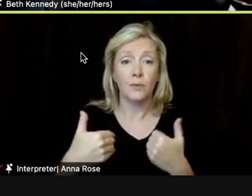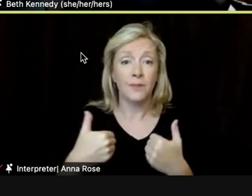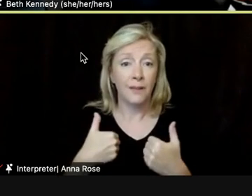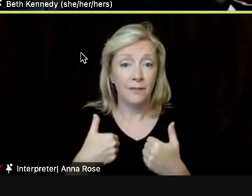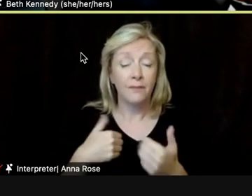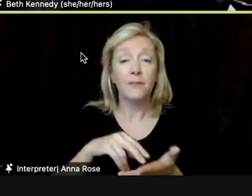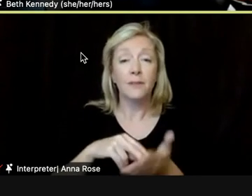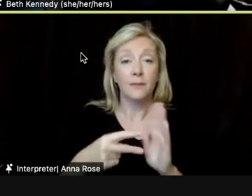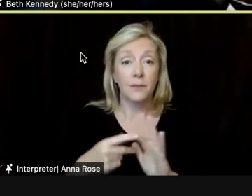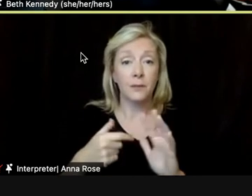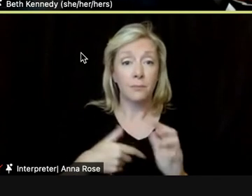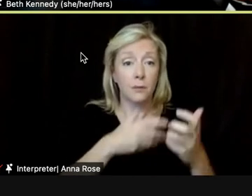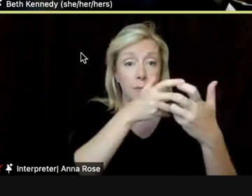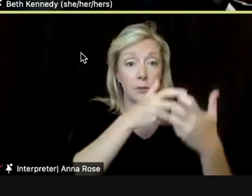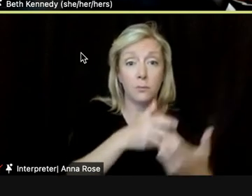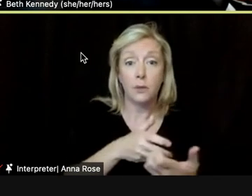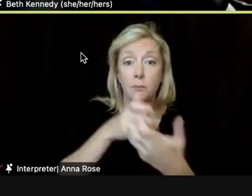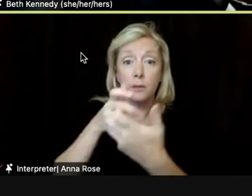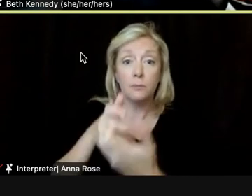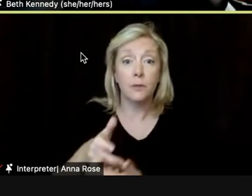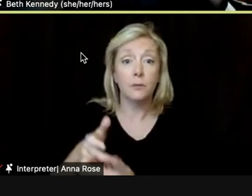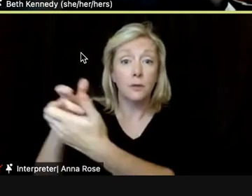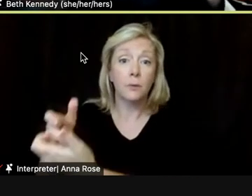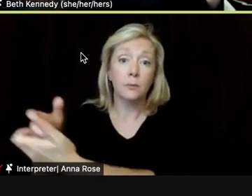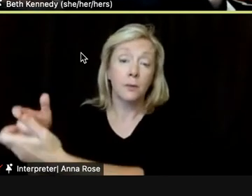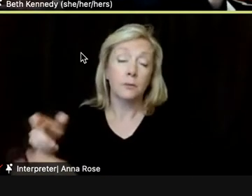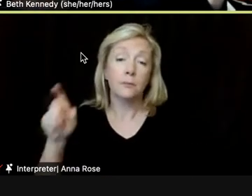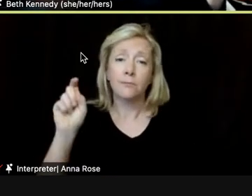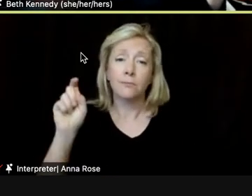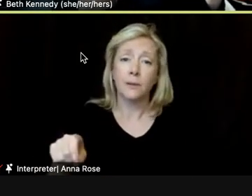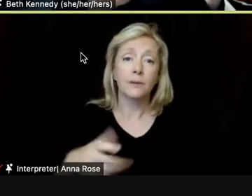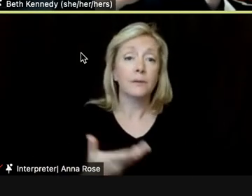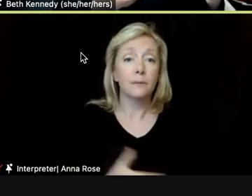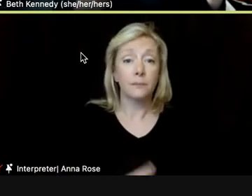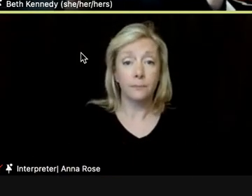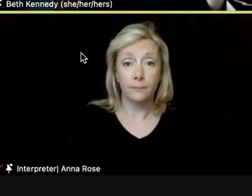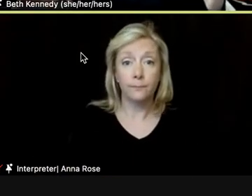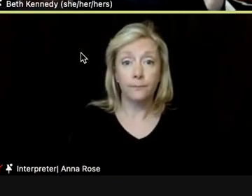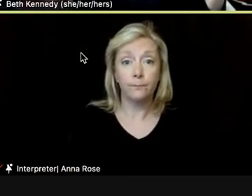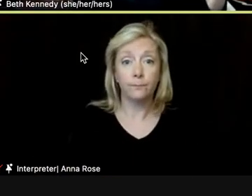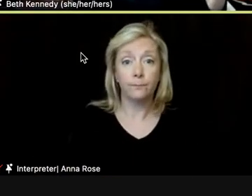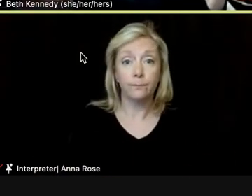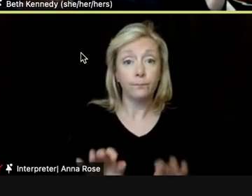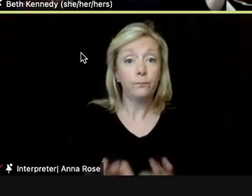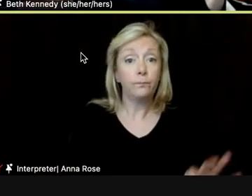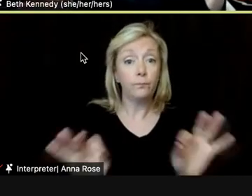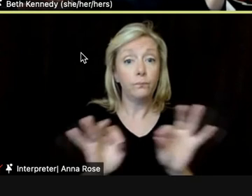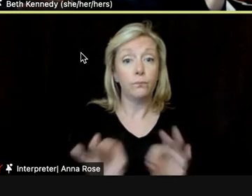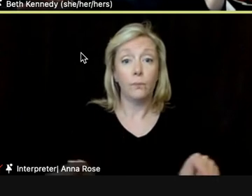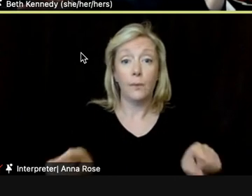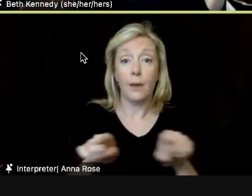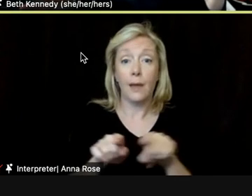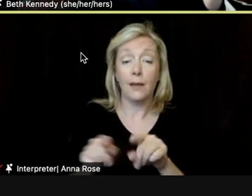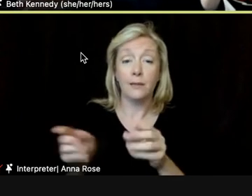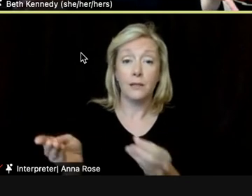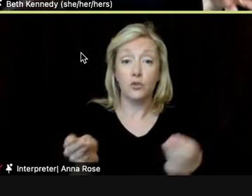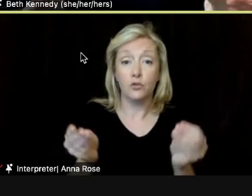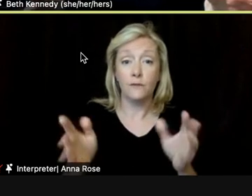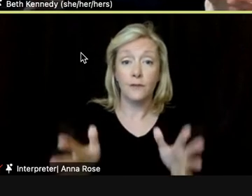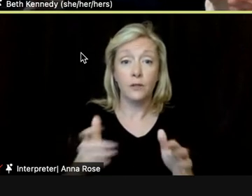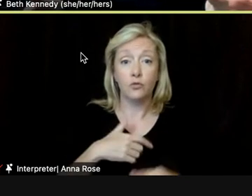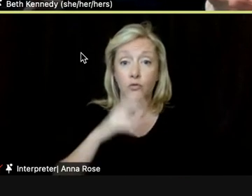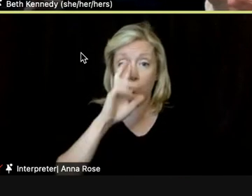down to, we're talking about muscle rigidity. So we need to respect where the person who's deafblind